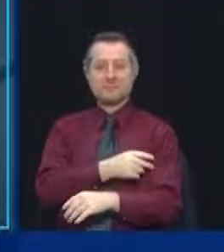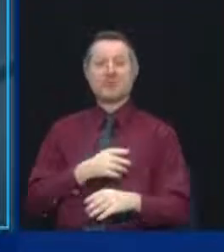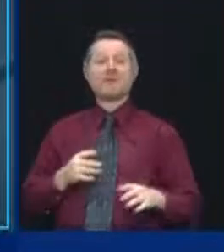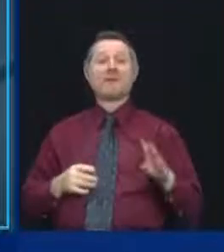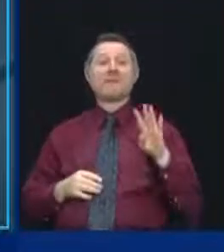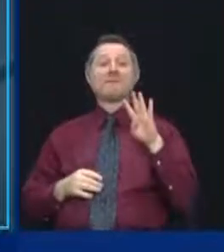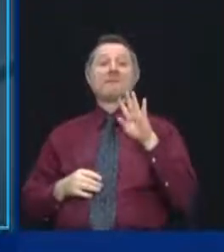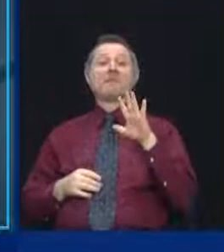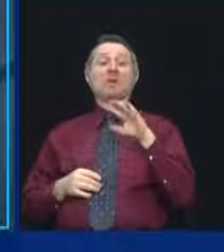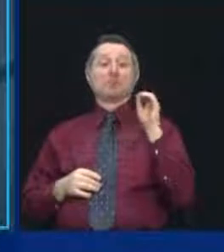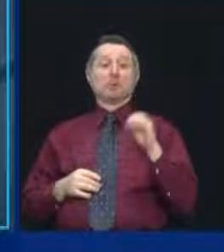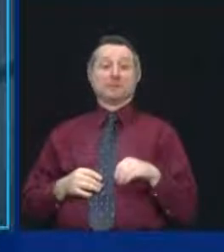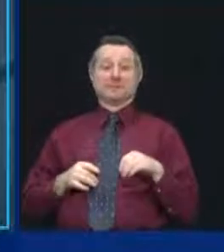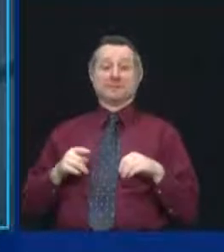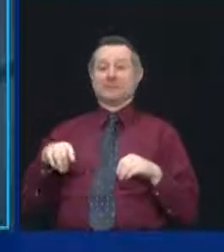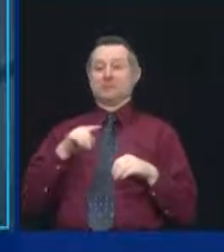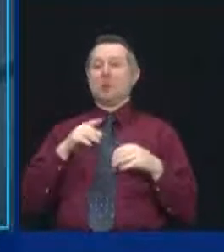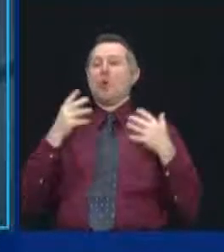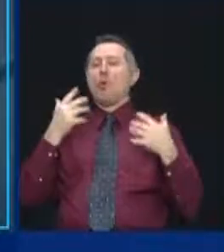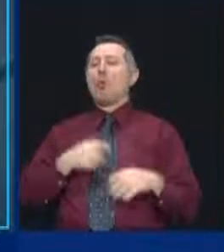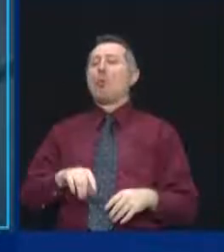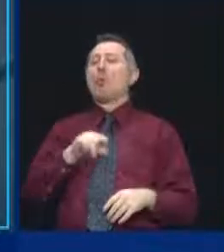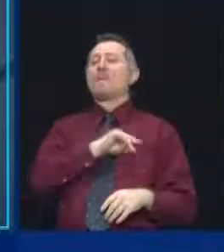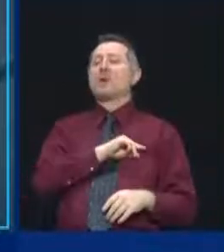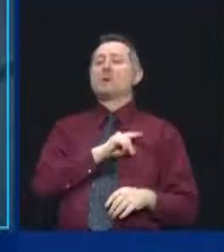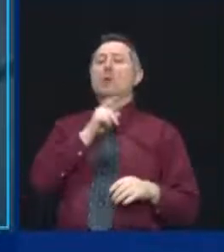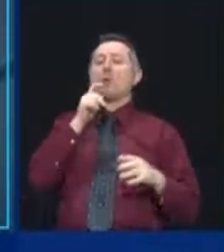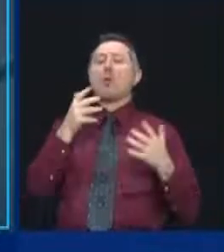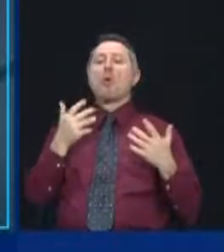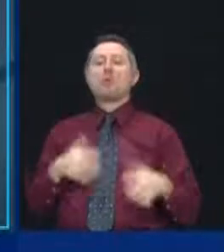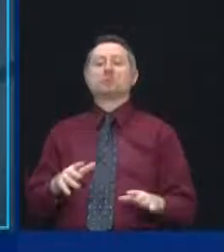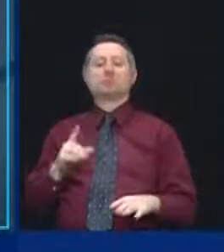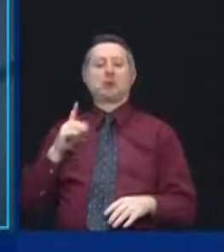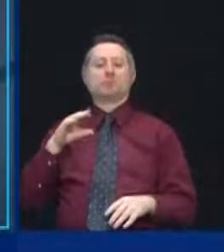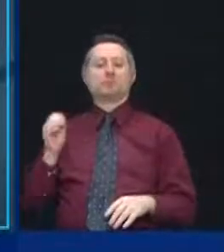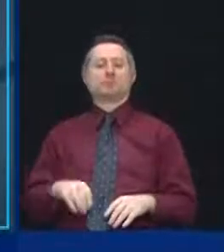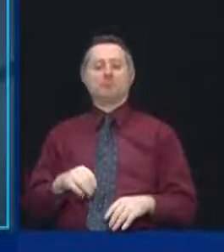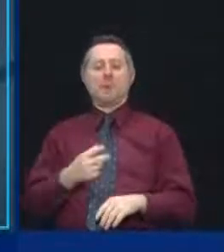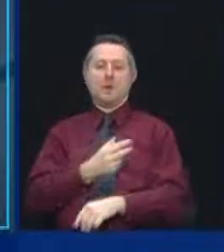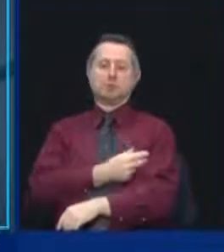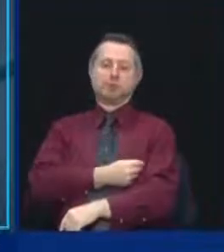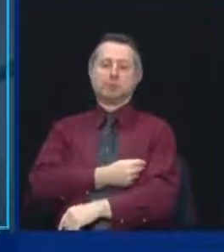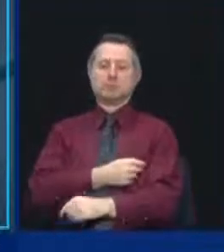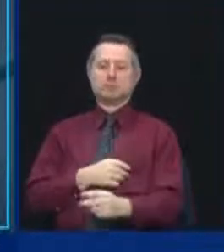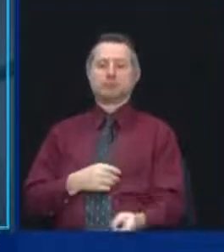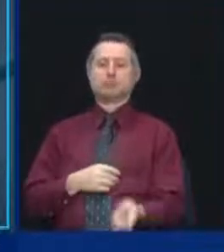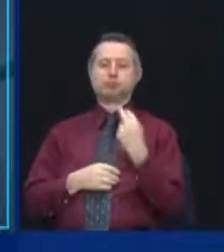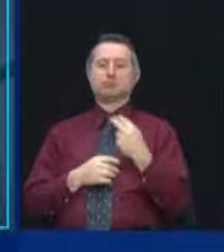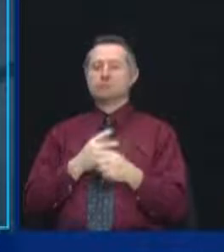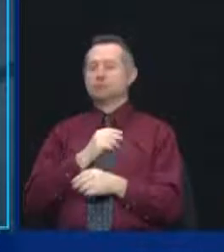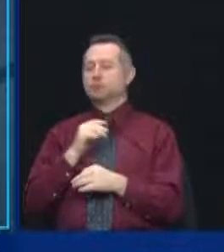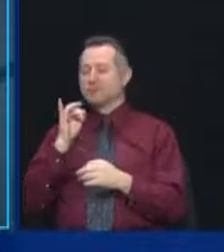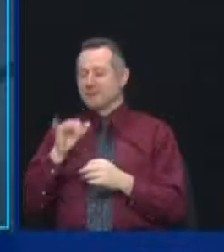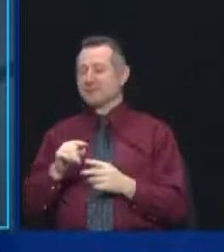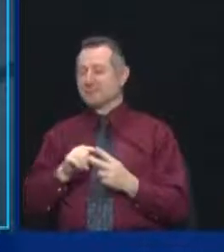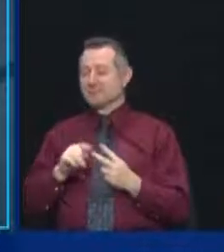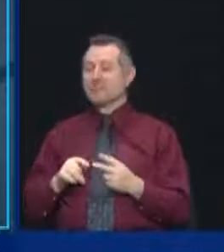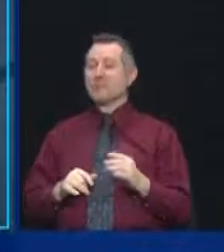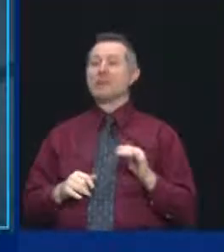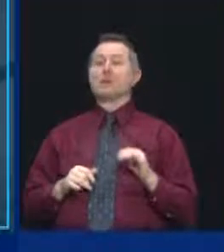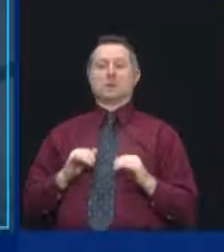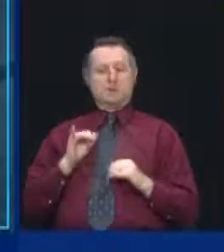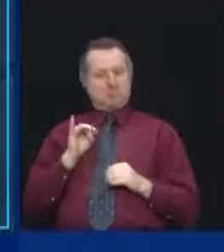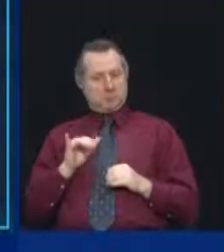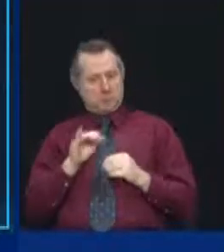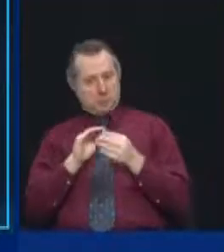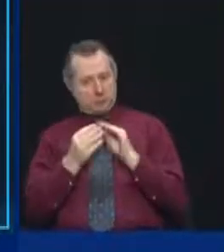45% of eligible people have been fully vaccinated. Those numbers are very good and they exceed